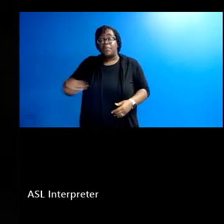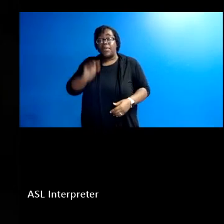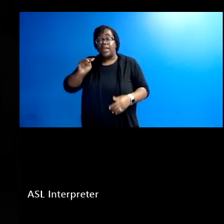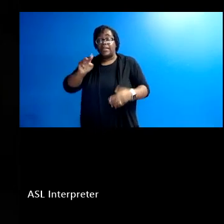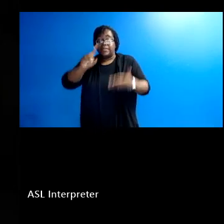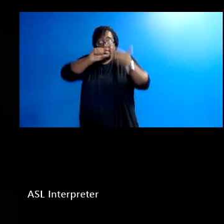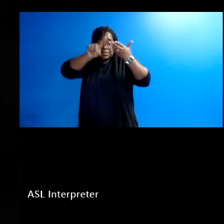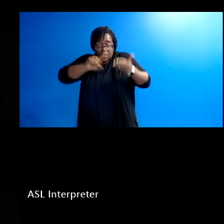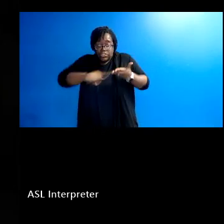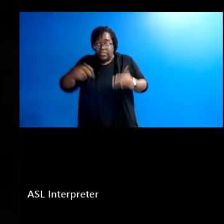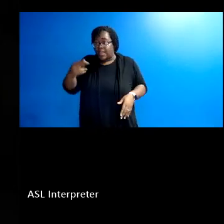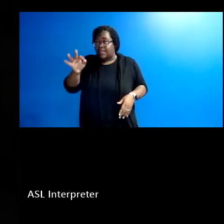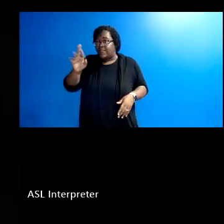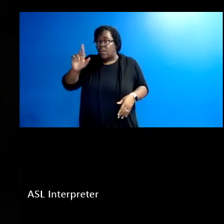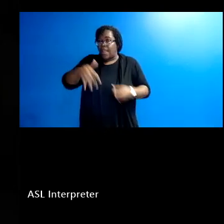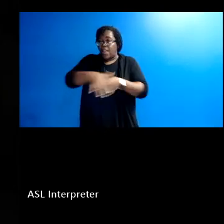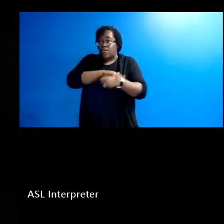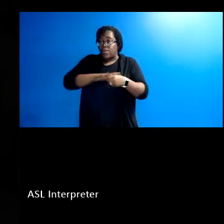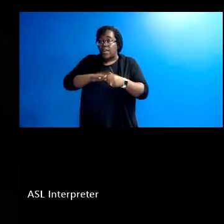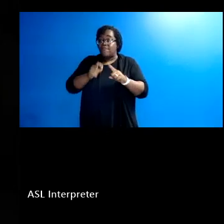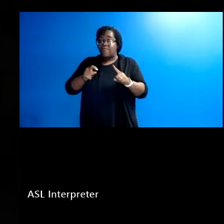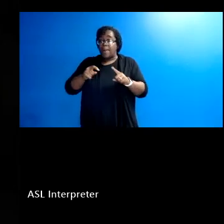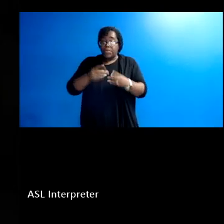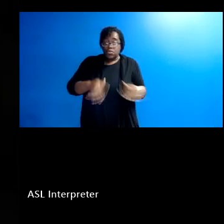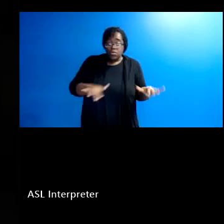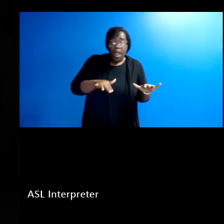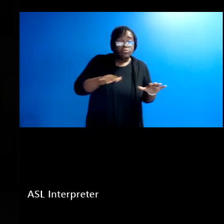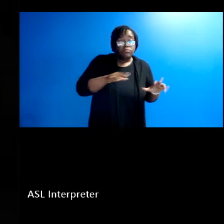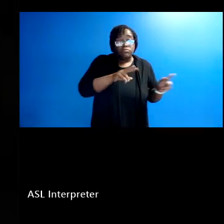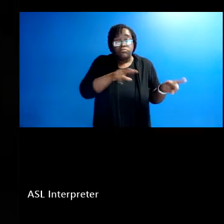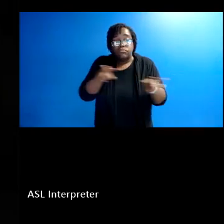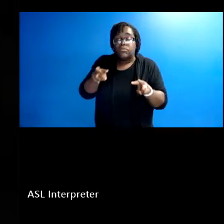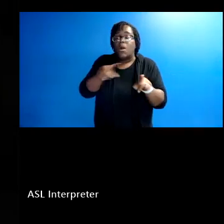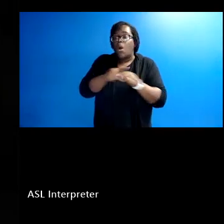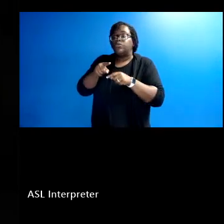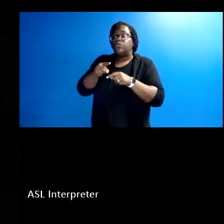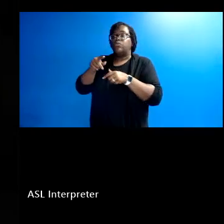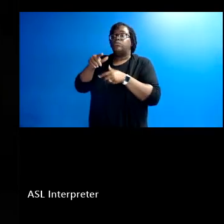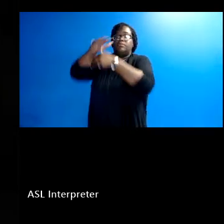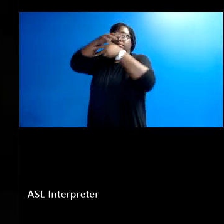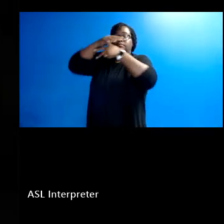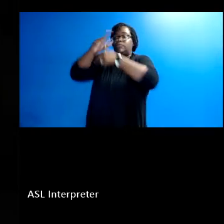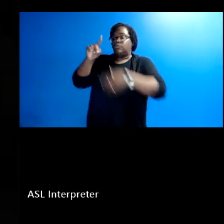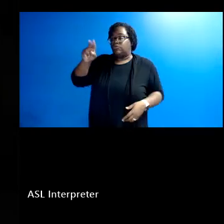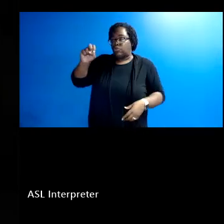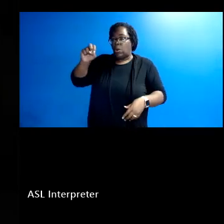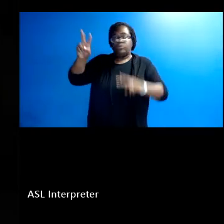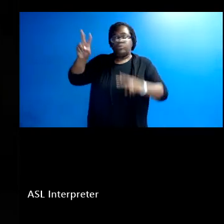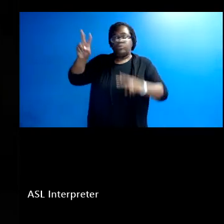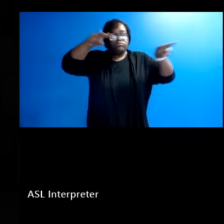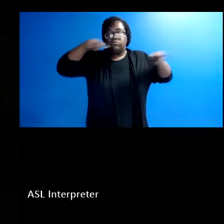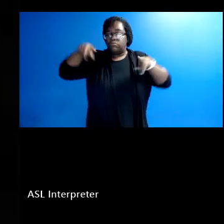from looking at them both from the ground and the air through the use of drones as well. And you can see we've done 1.5 million.